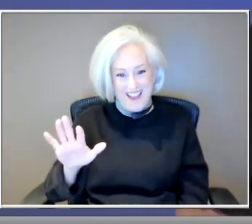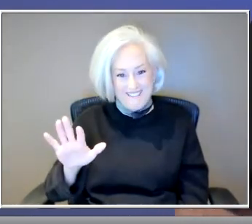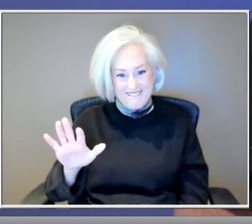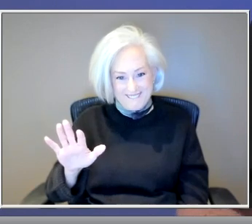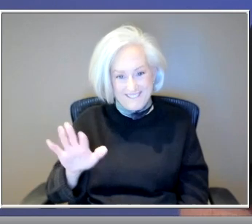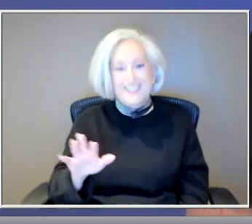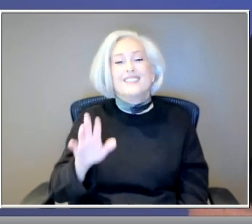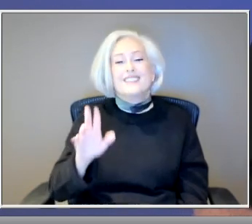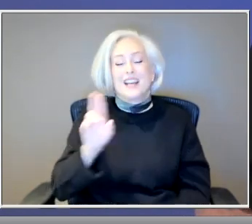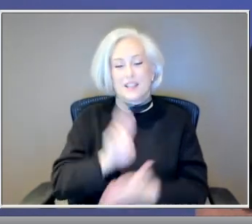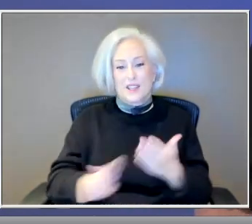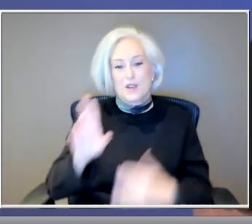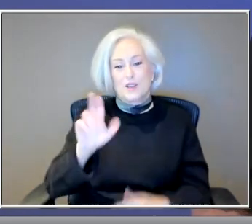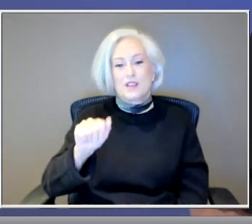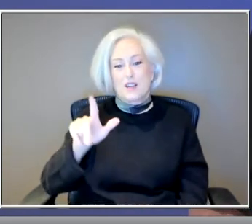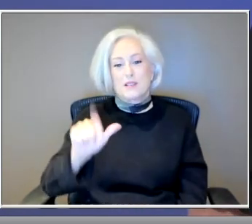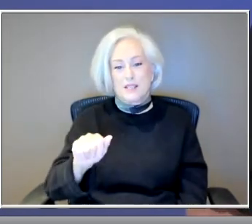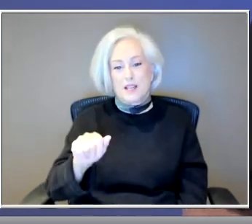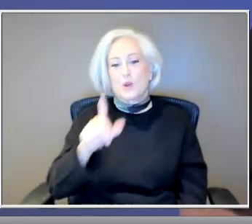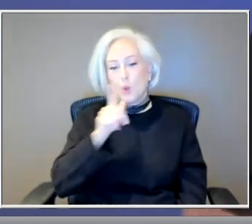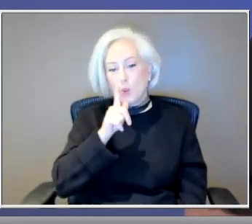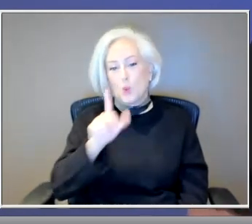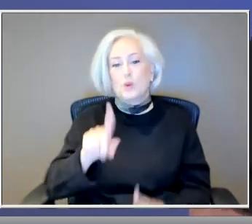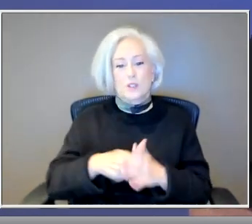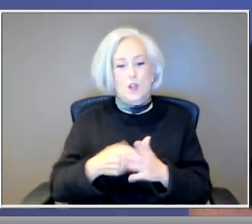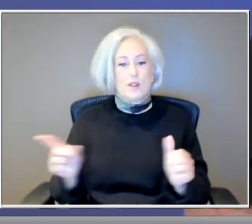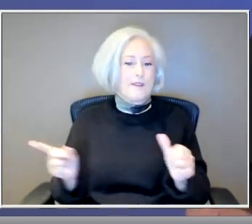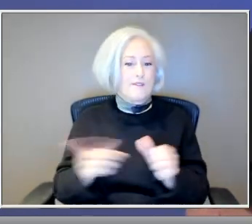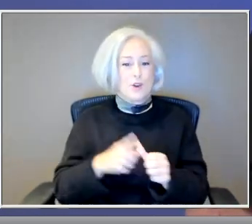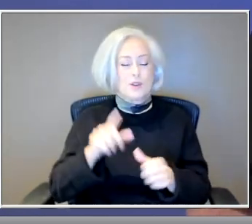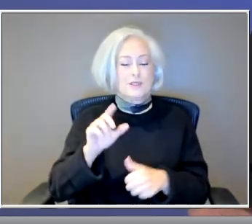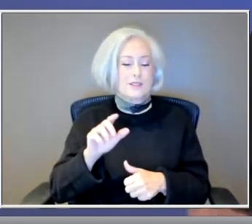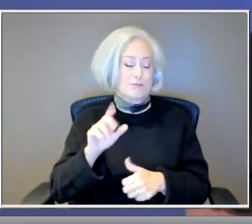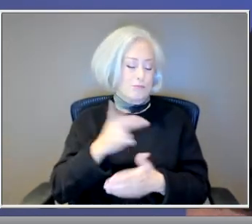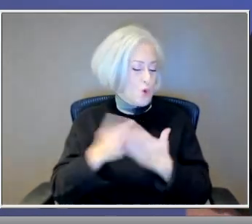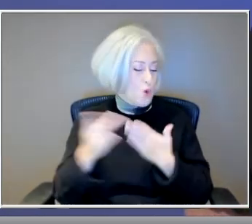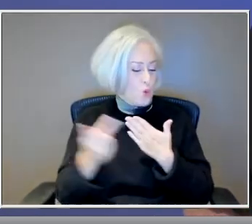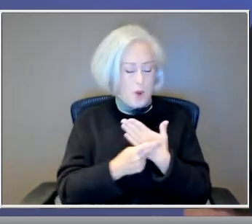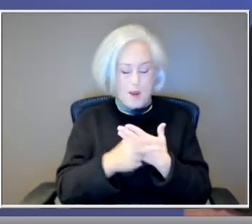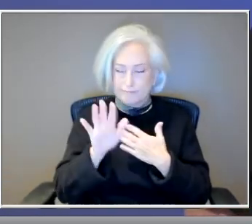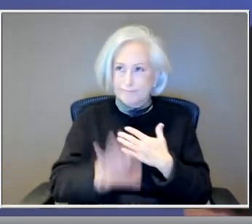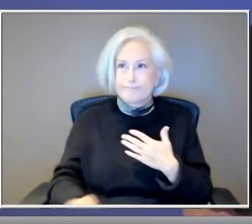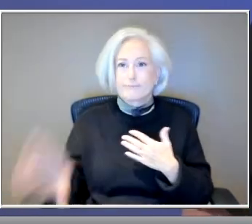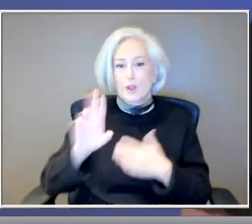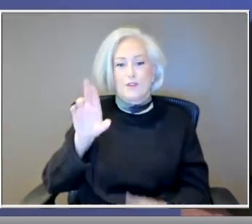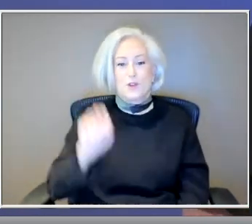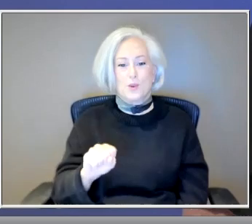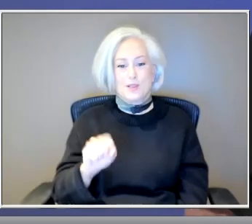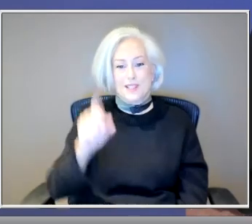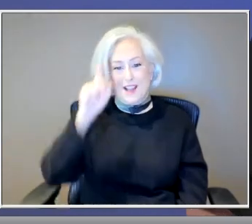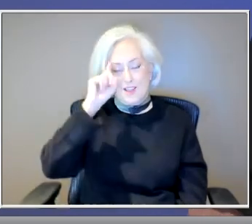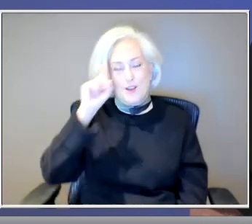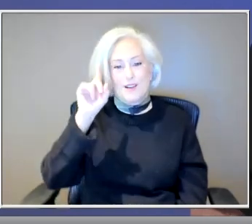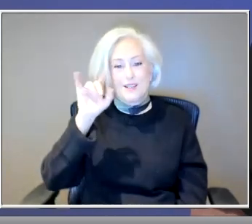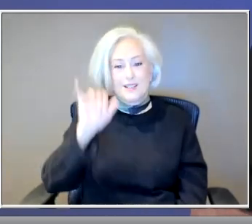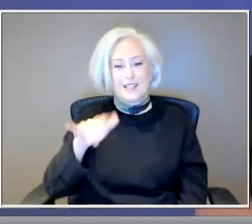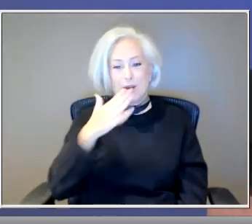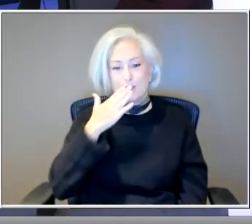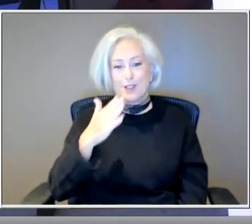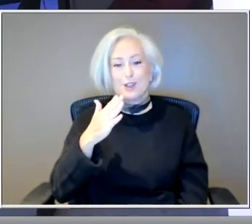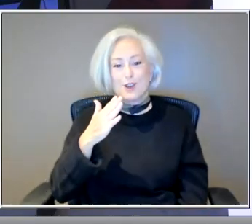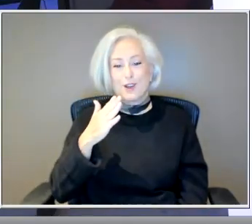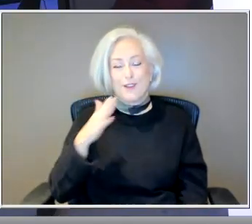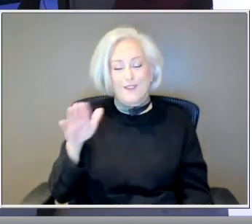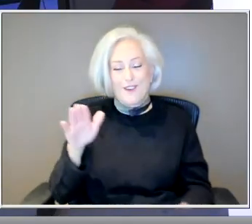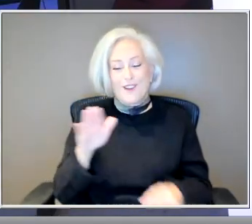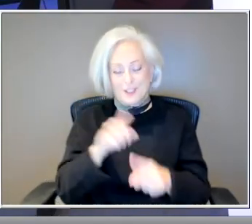who had started his first physician assistant program in the country. And I thought, well, that was a good full circle. Yes,